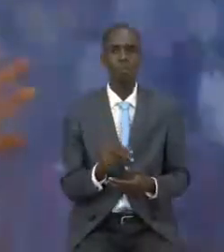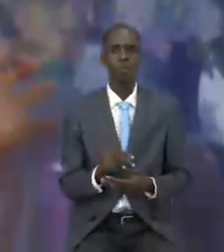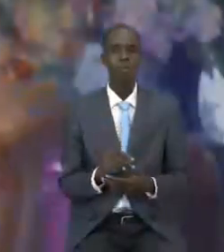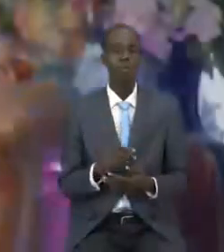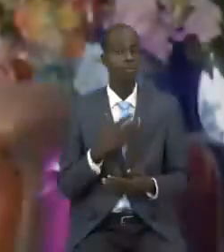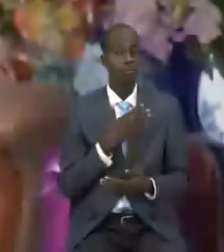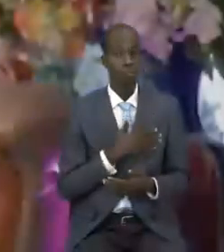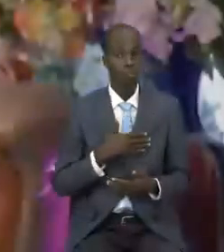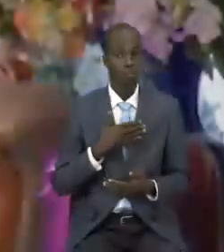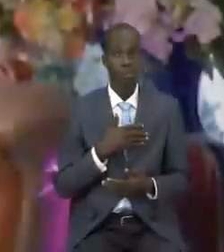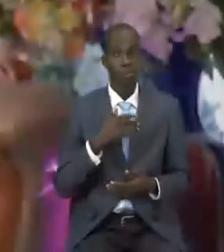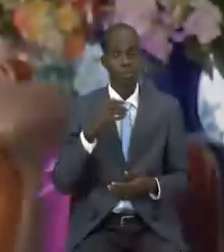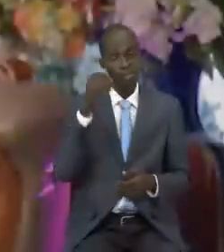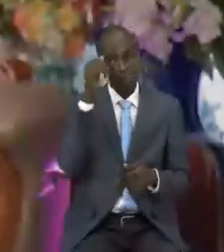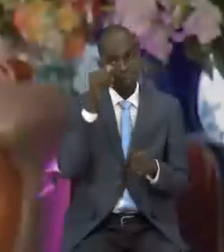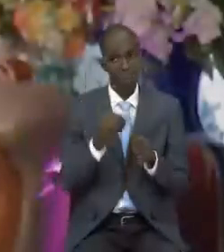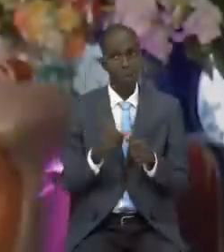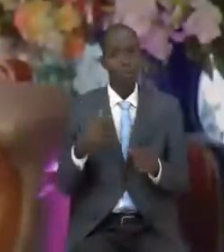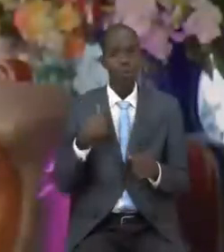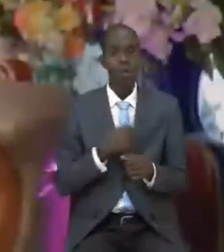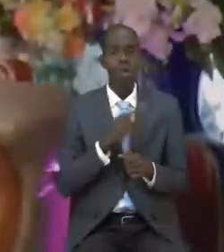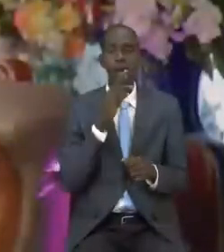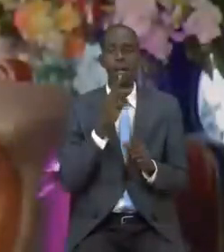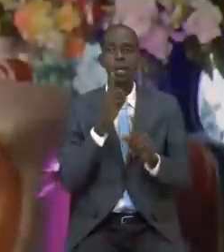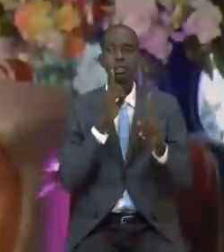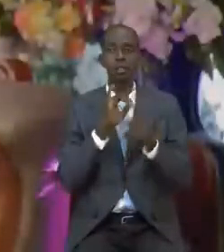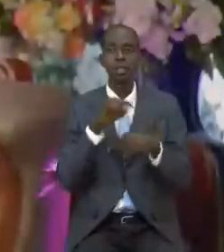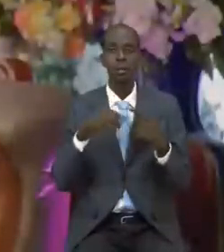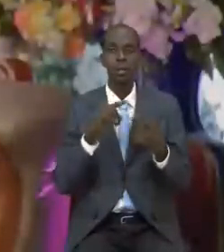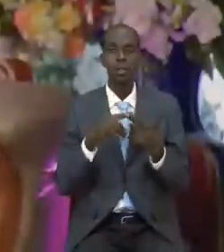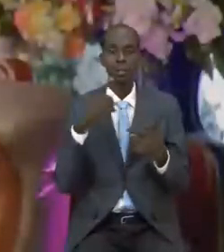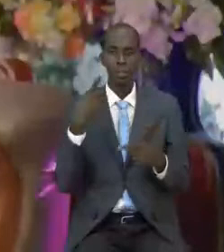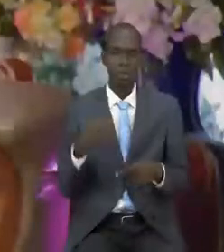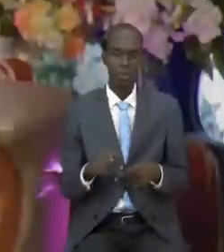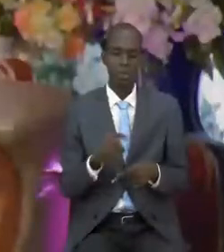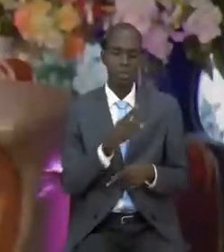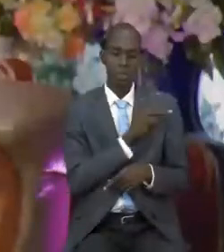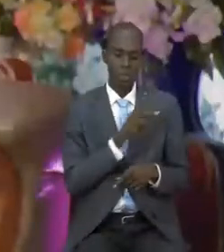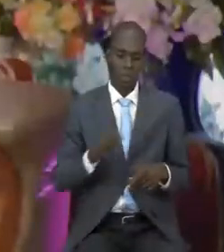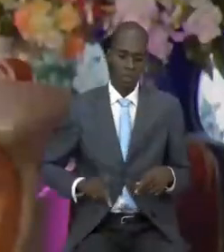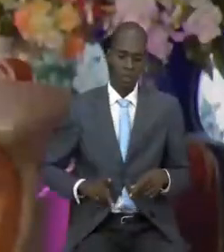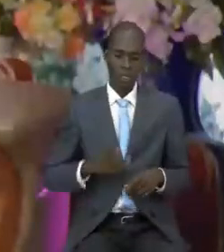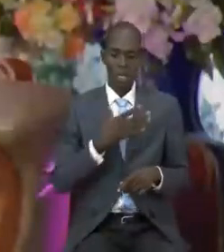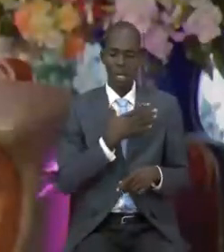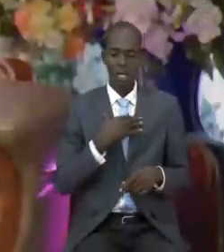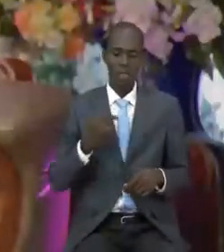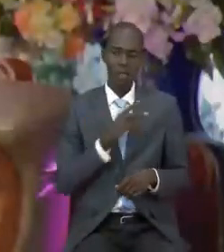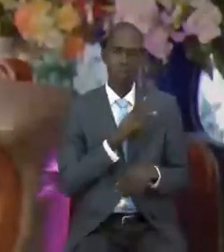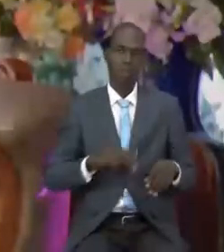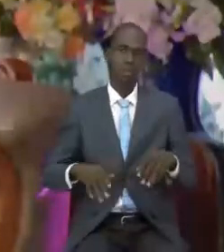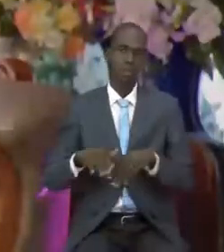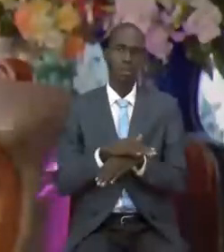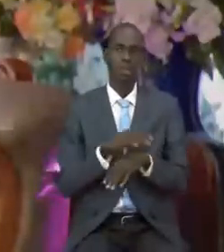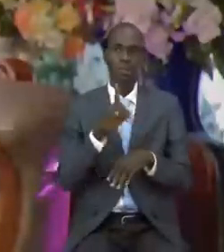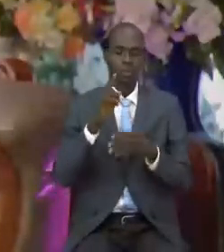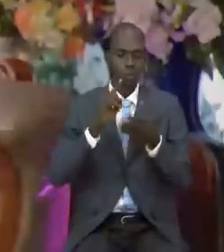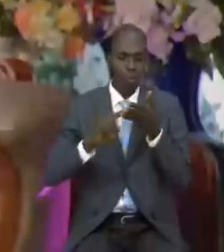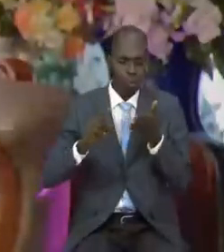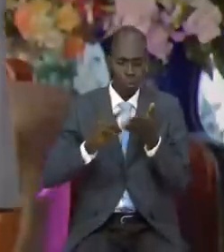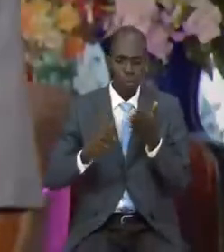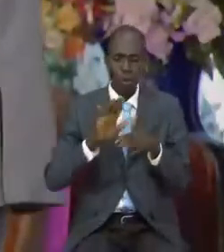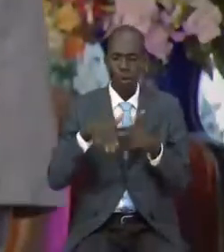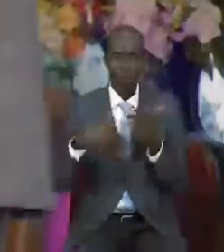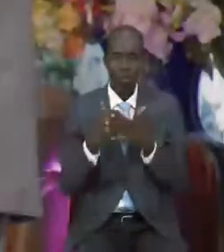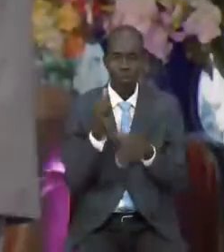remember, we're talking about the king and the kingdom. Search through the activities of the king. In the kingdom, you'll